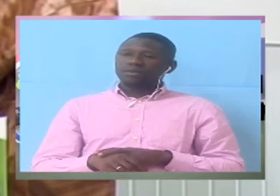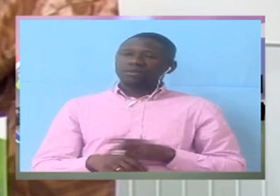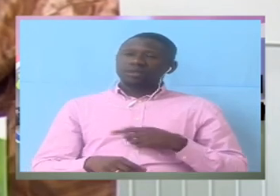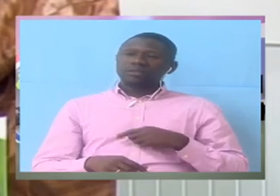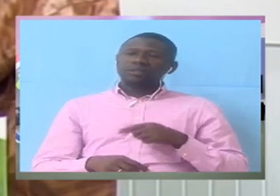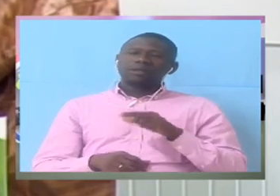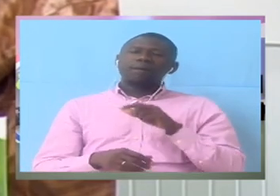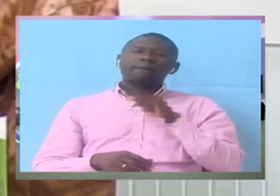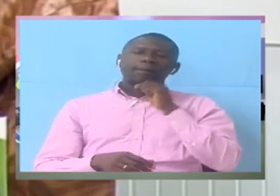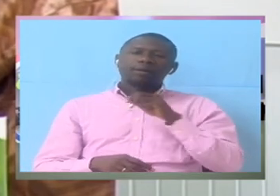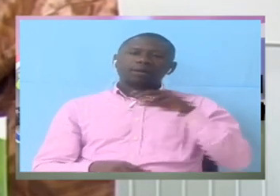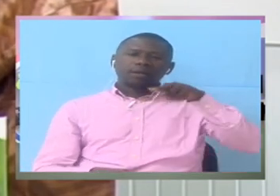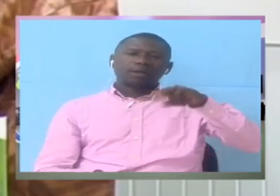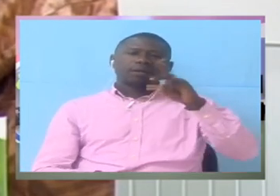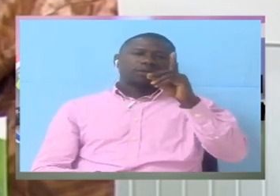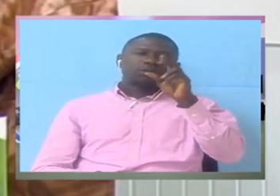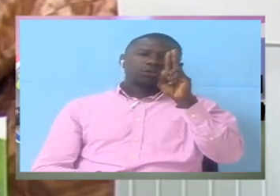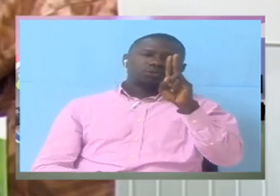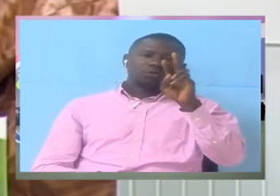The late Ndur Cham.